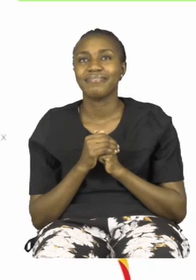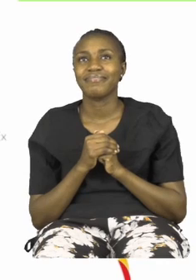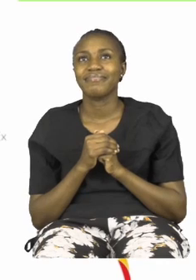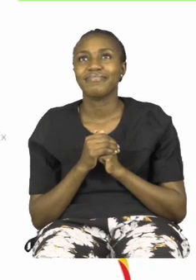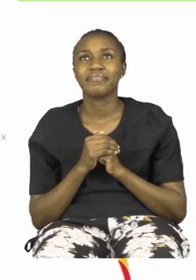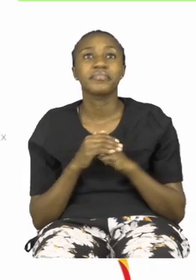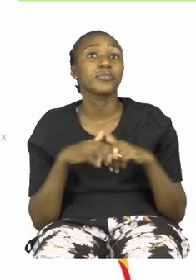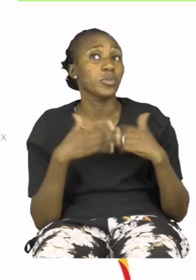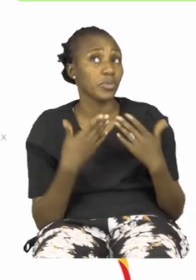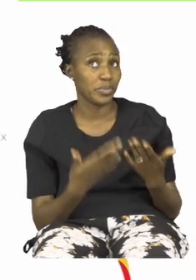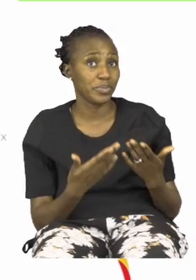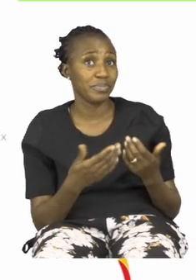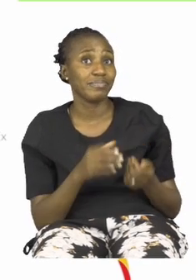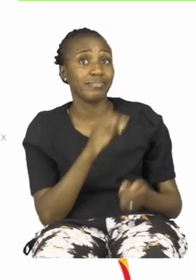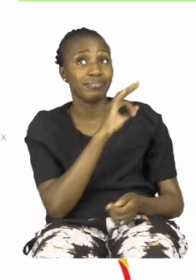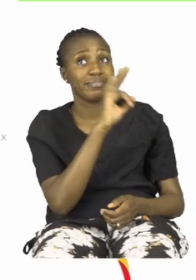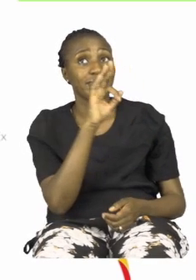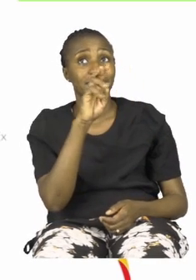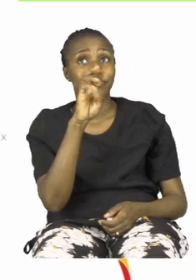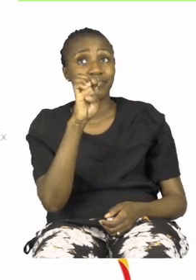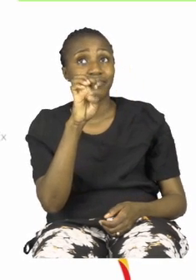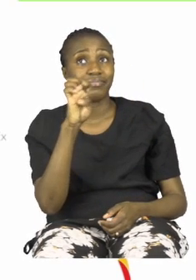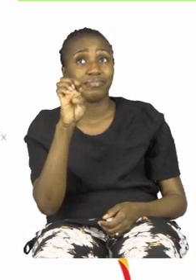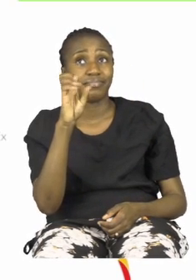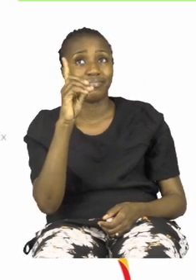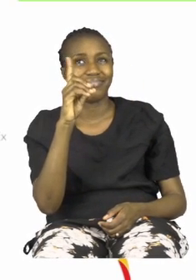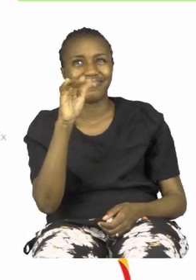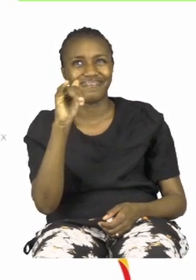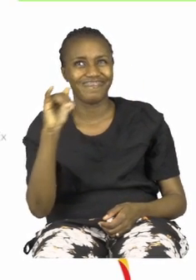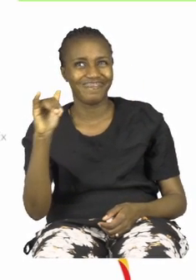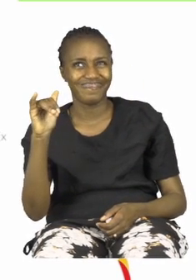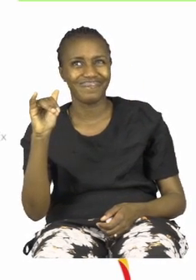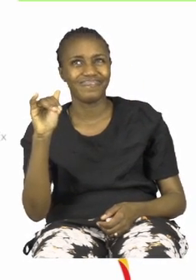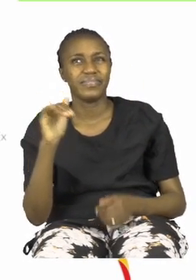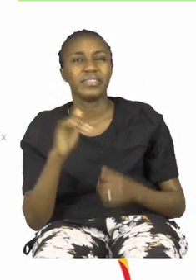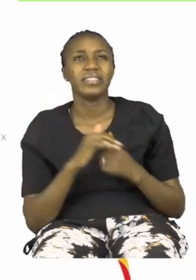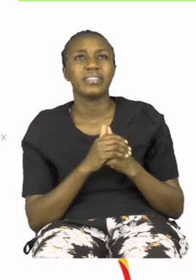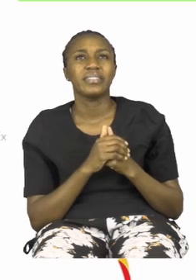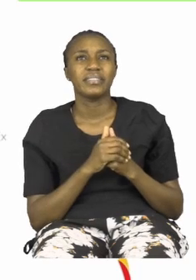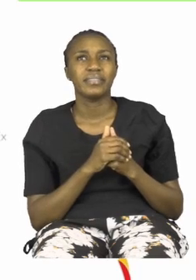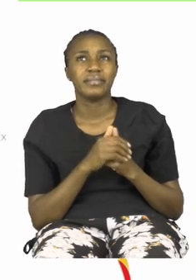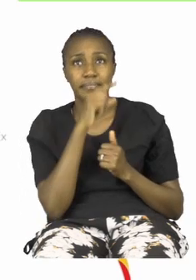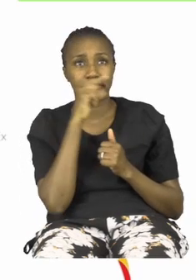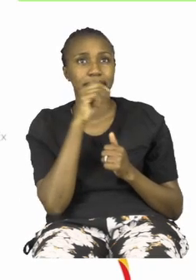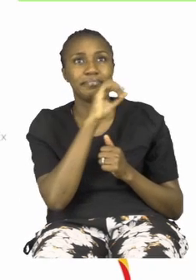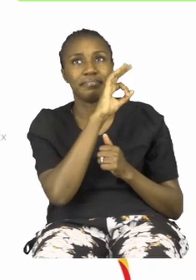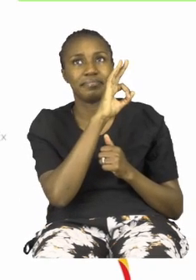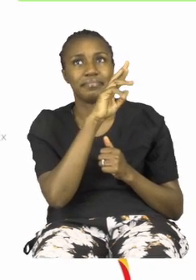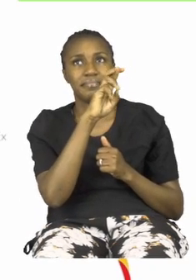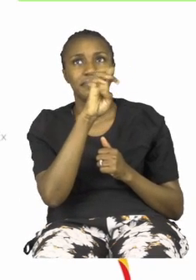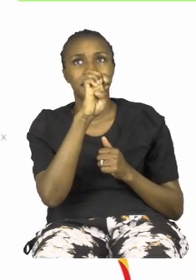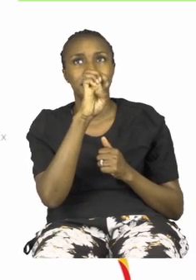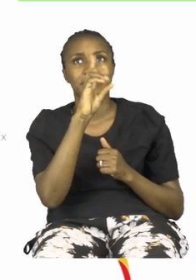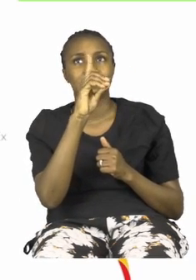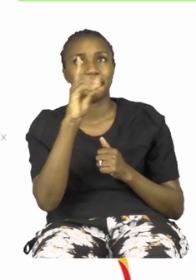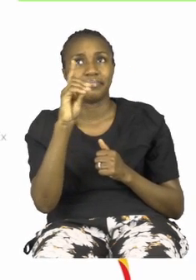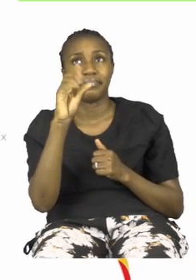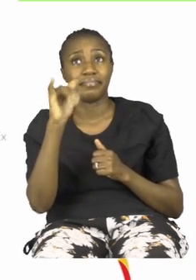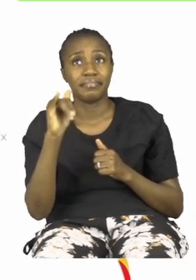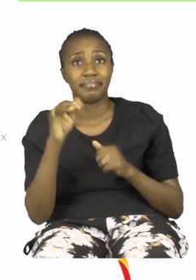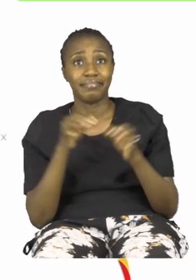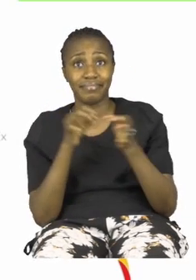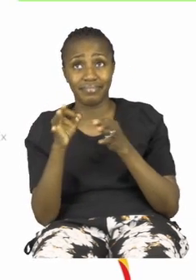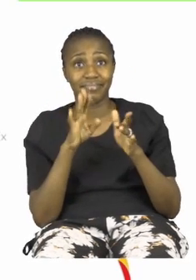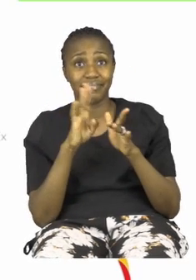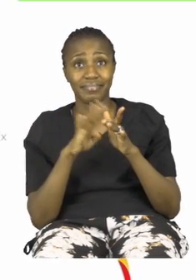Well, of course, that is Freddie from the Electronic Sports Association, just talking to us about e-gaming and just all of the things that are involved.